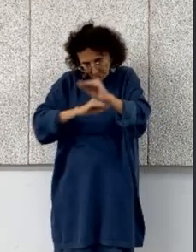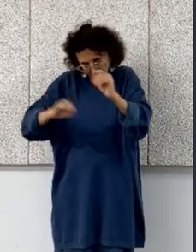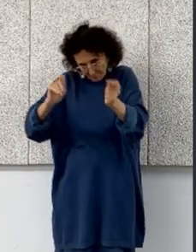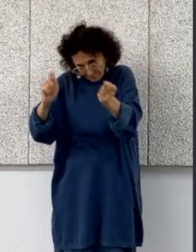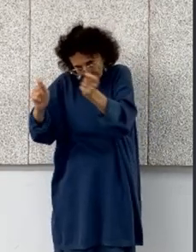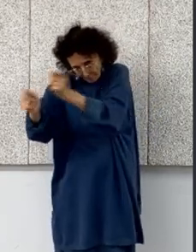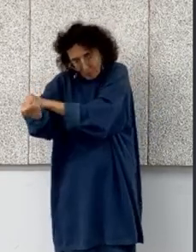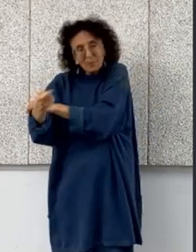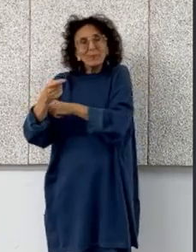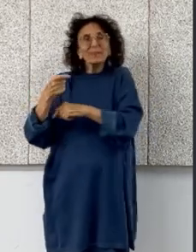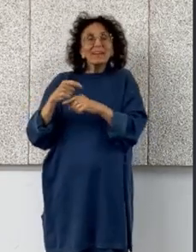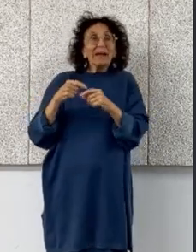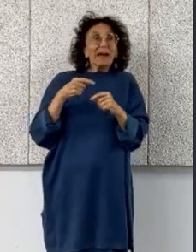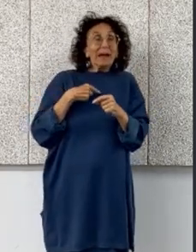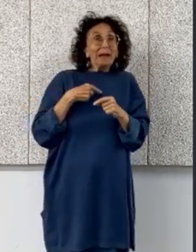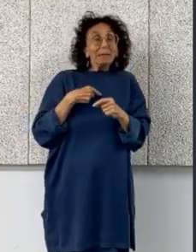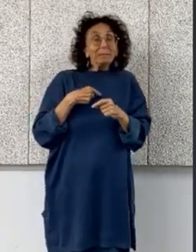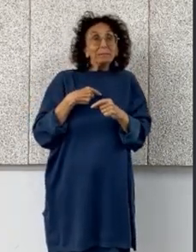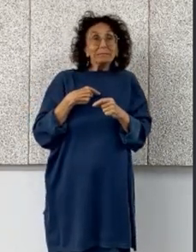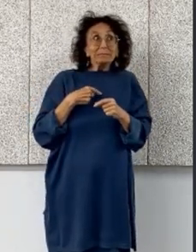This is how I feel about it.